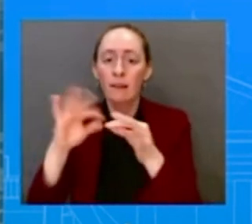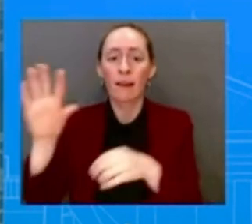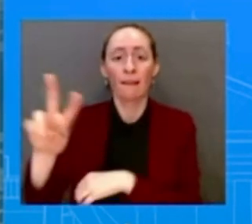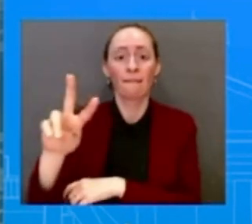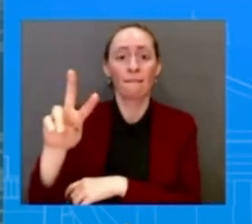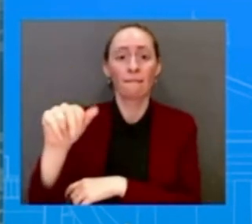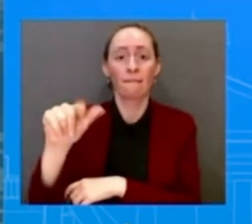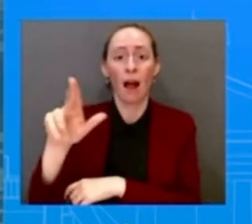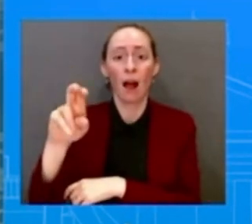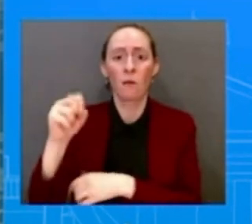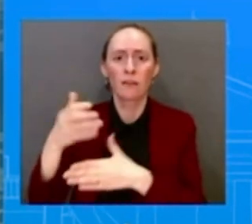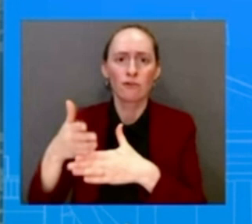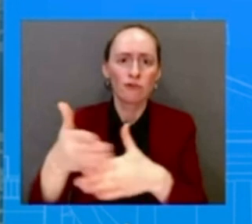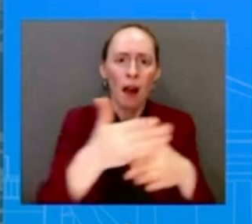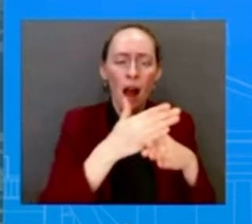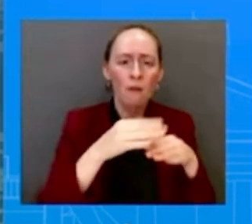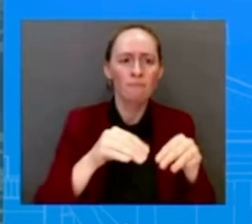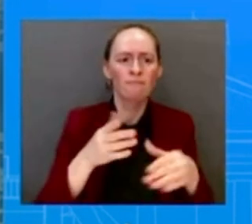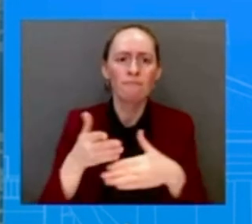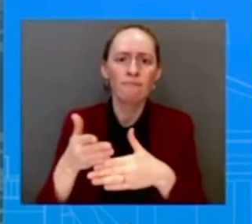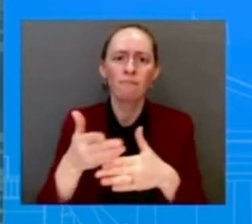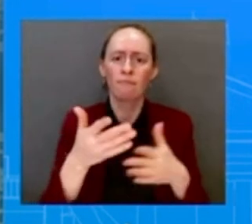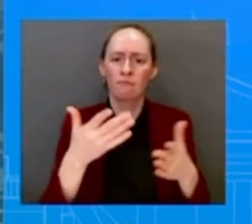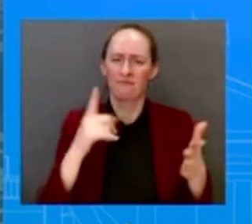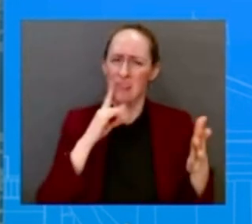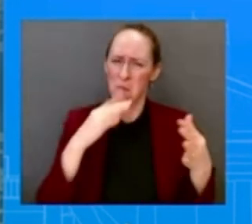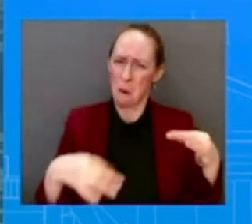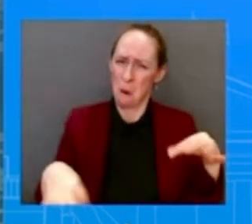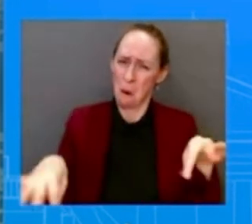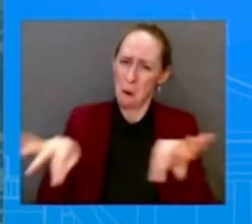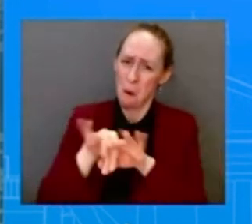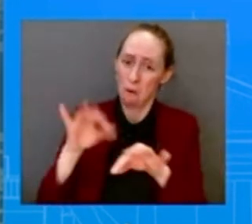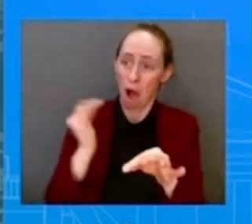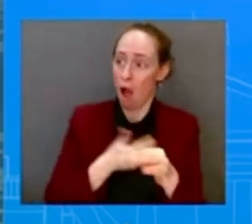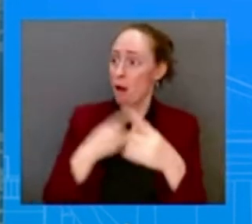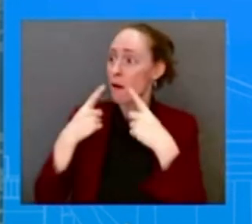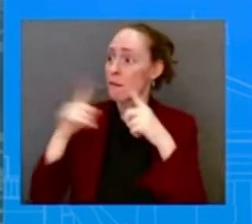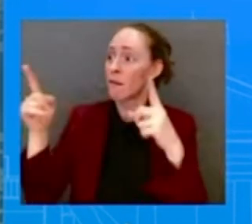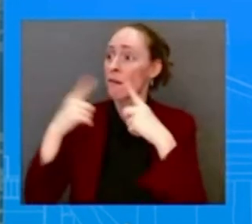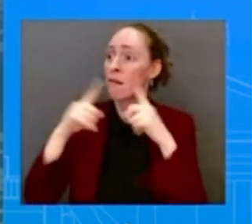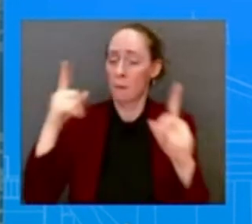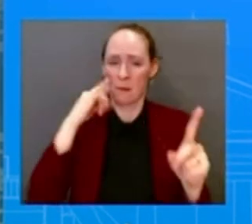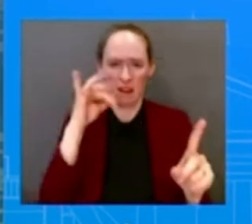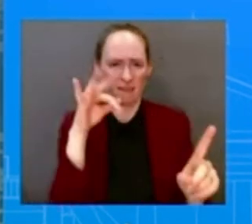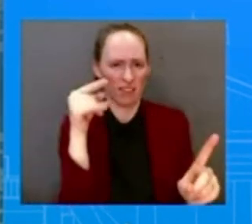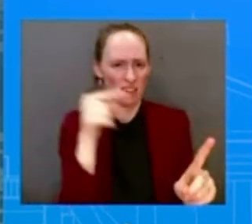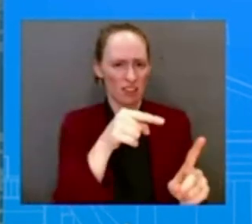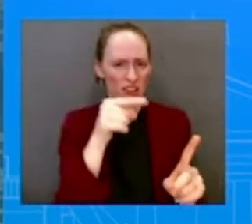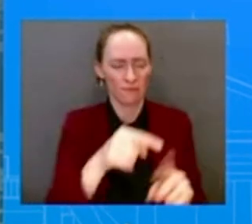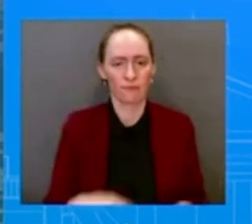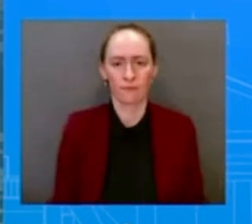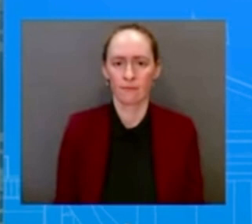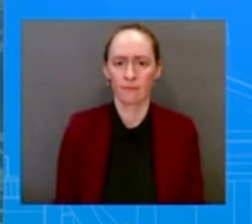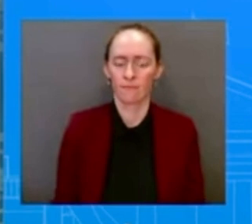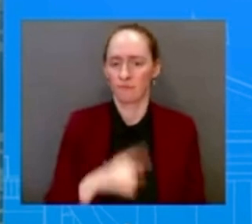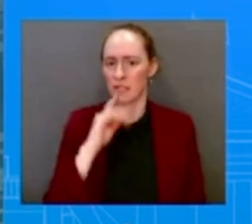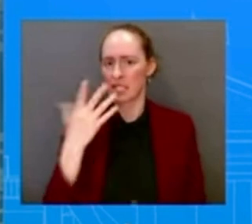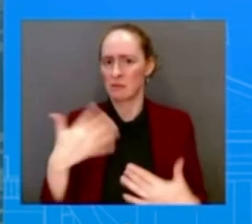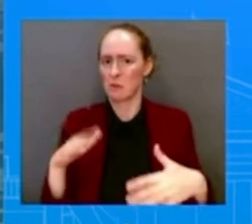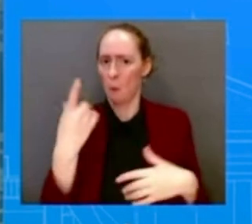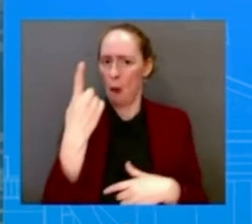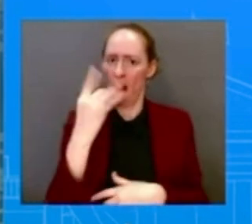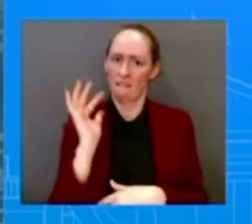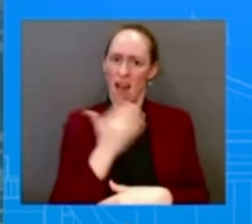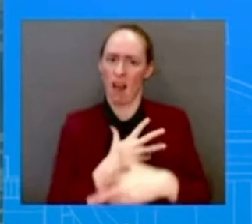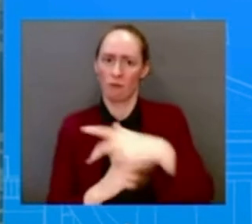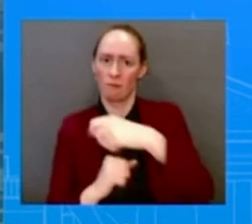and on the campaign. She's also a pillar of this team, which she helped build as the deputy campaign manager across the